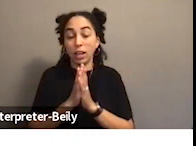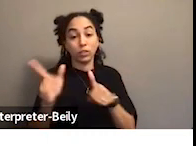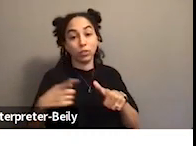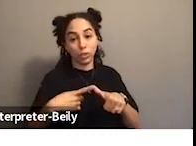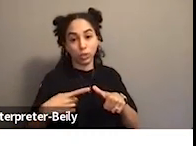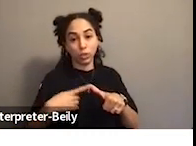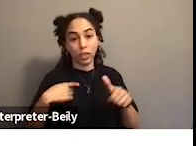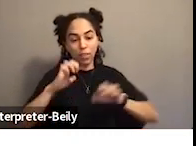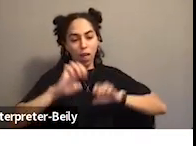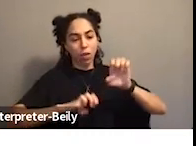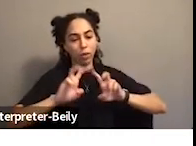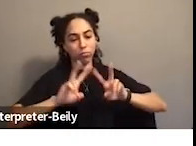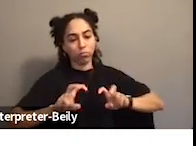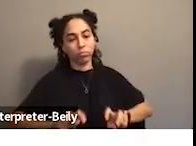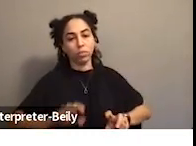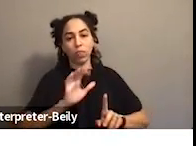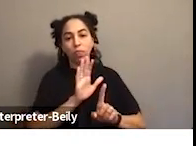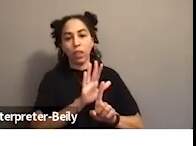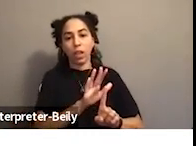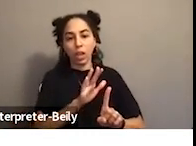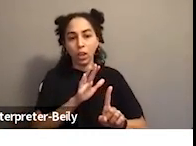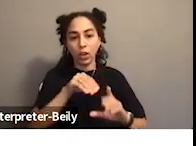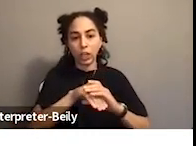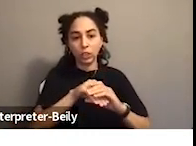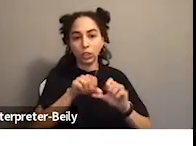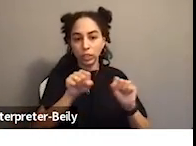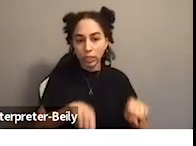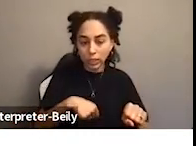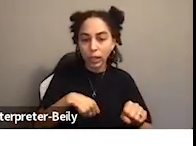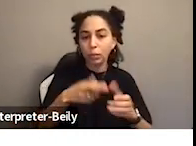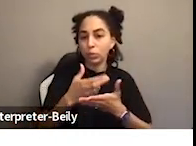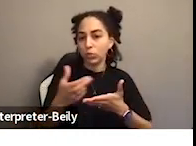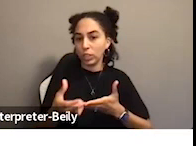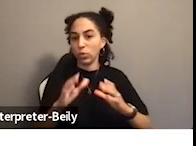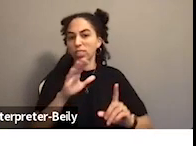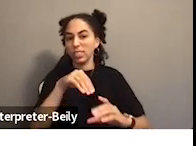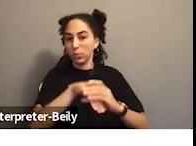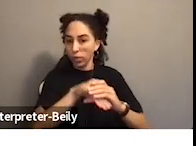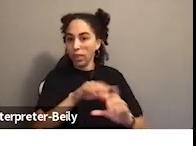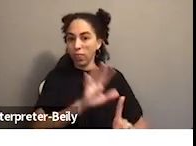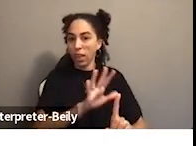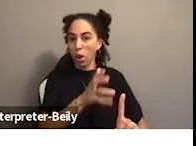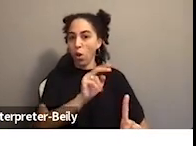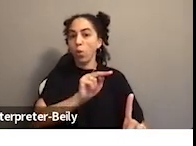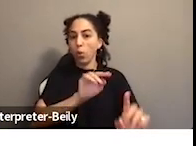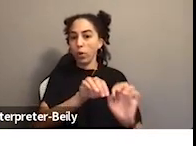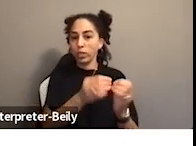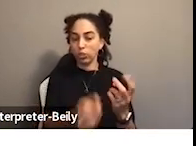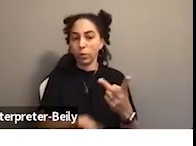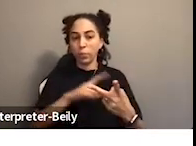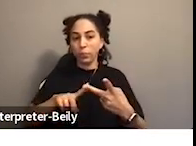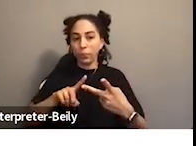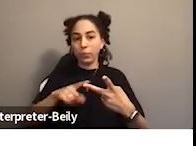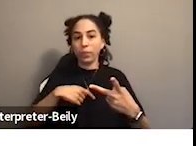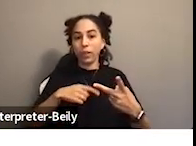all, evaluate their internal systems and the resources available within their own organizations. Second step,